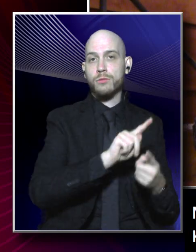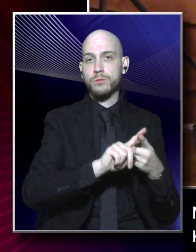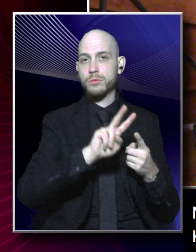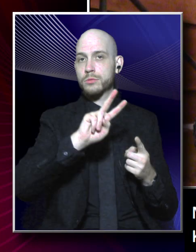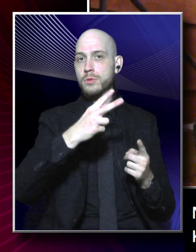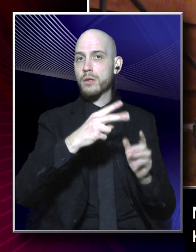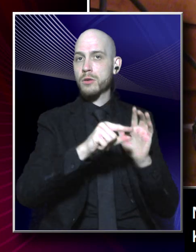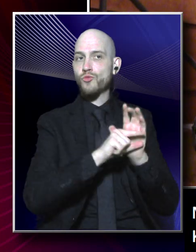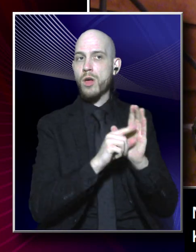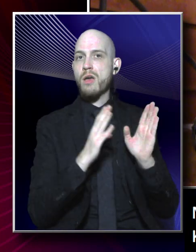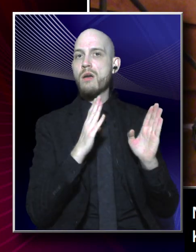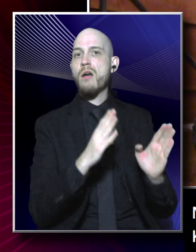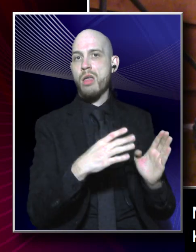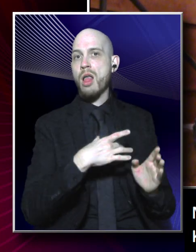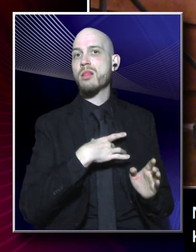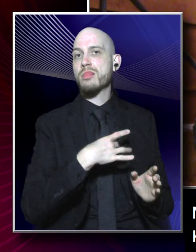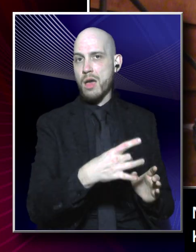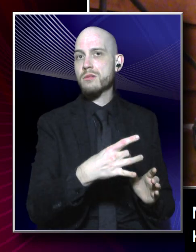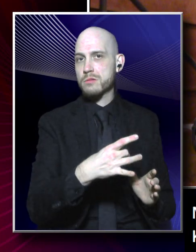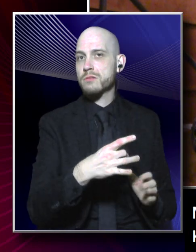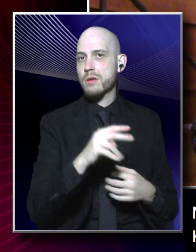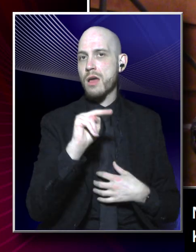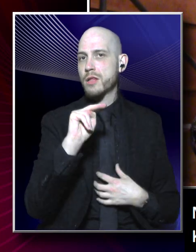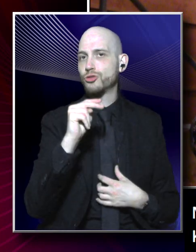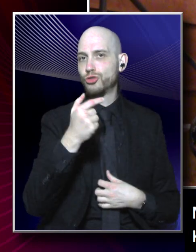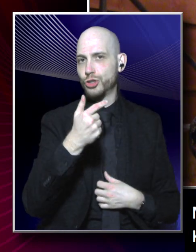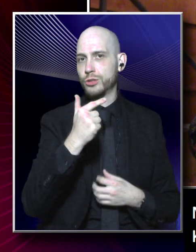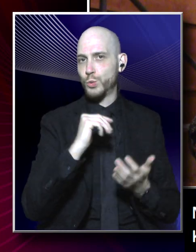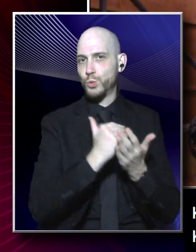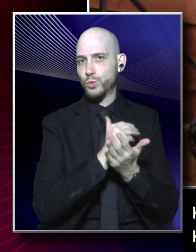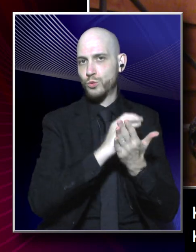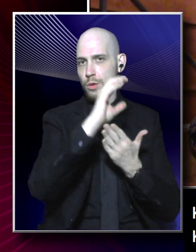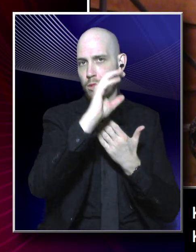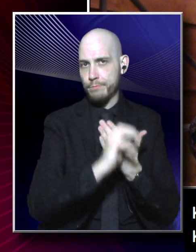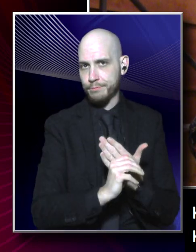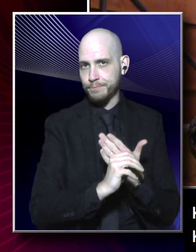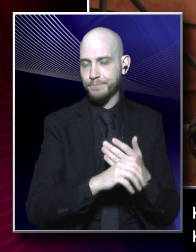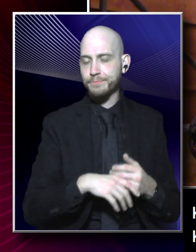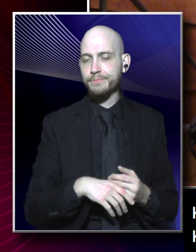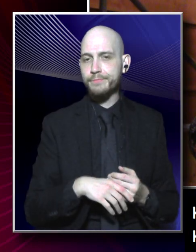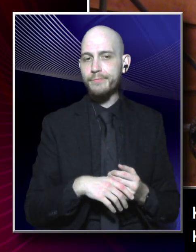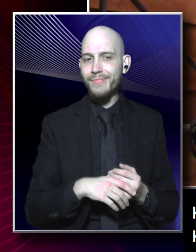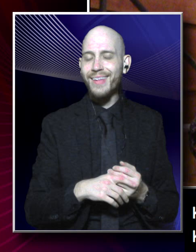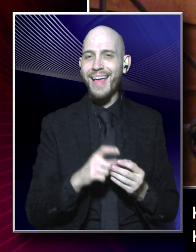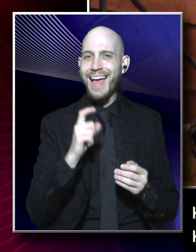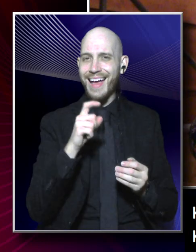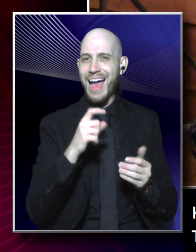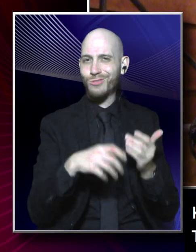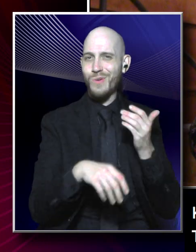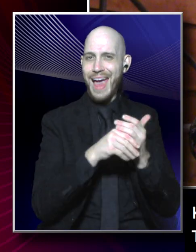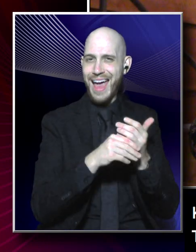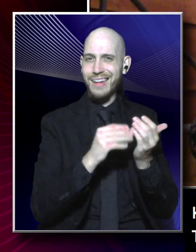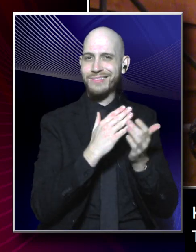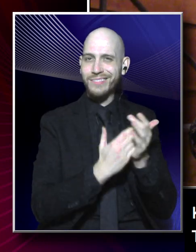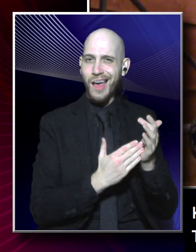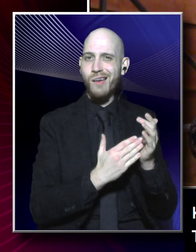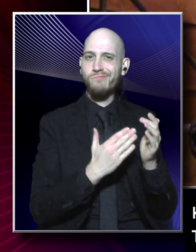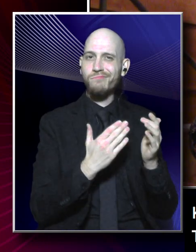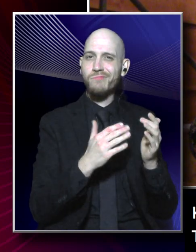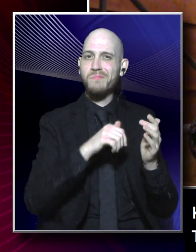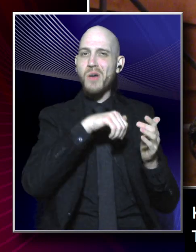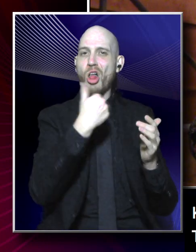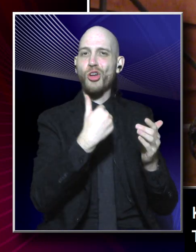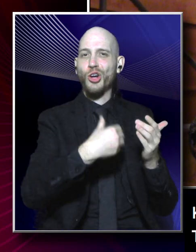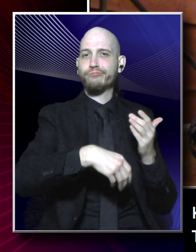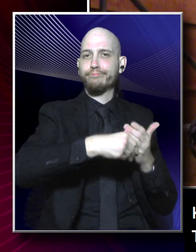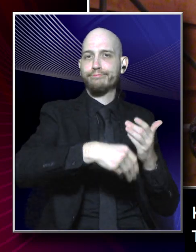own materials to fill in some of the skills that the students haven't gotten to yet, or that they've come in lacking some skills to